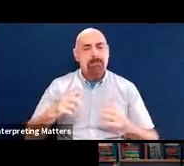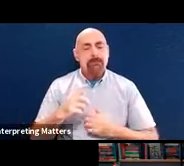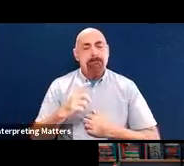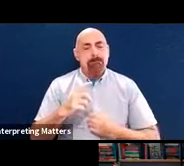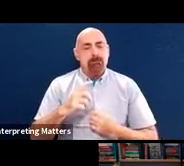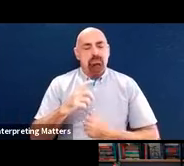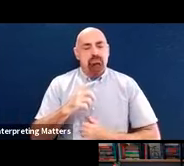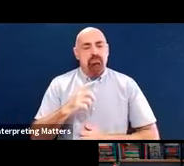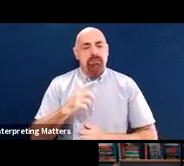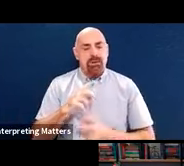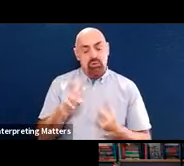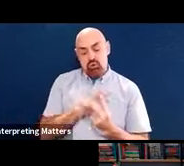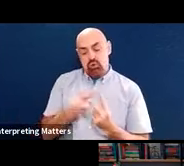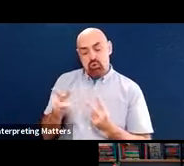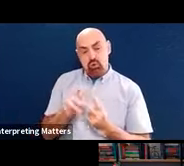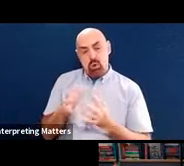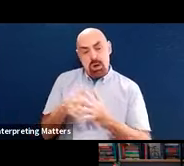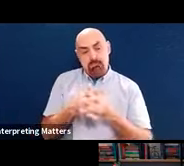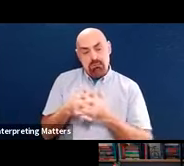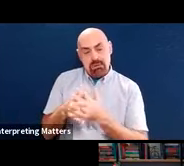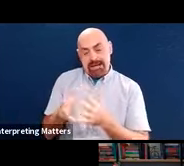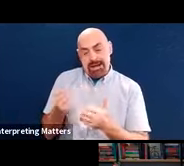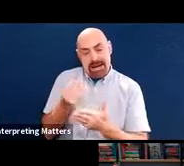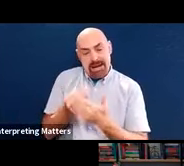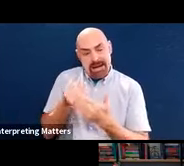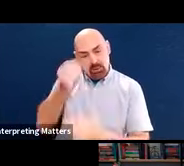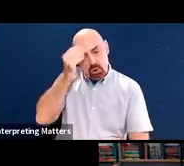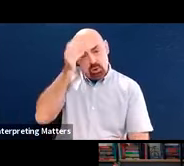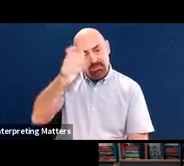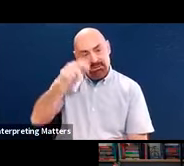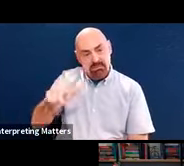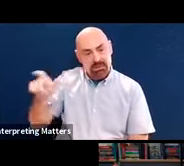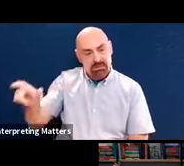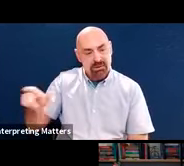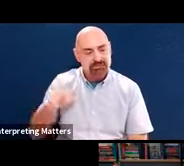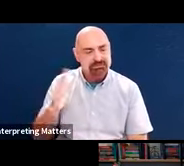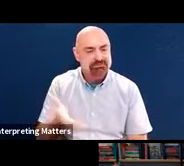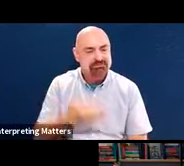by the two American economists